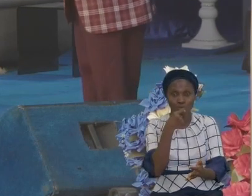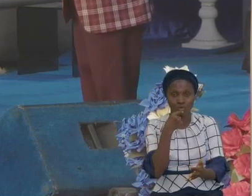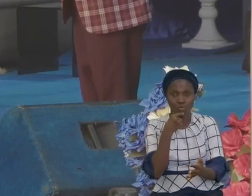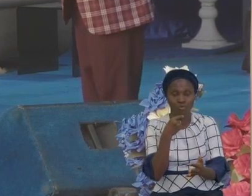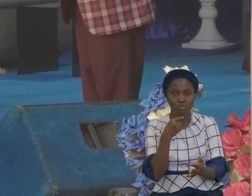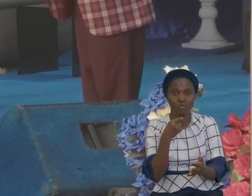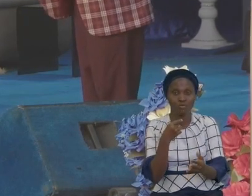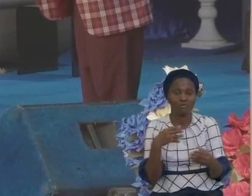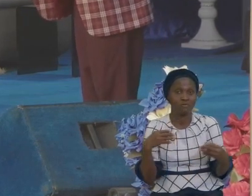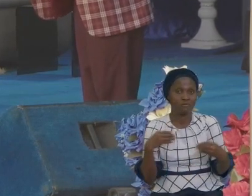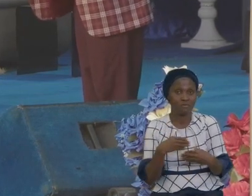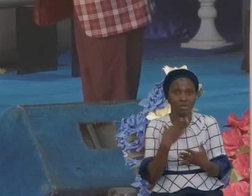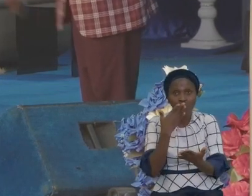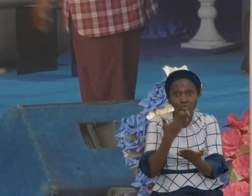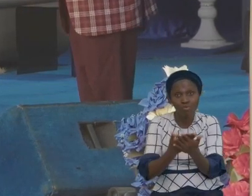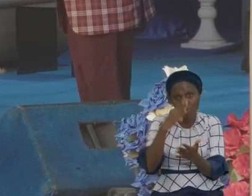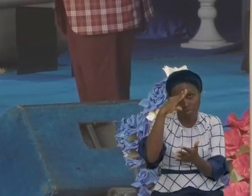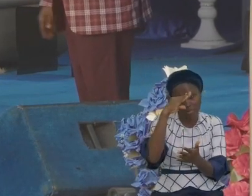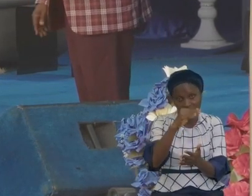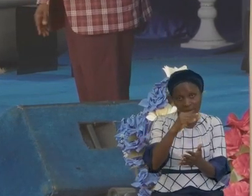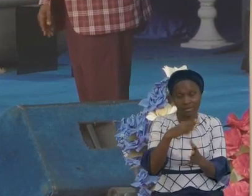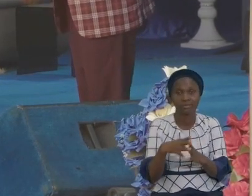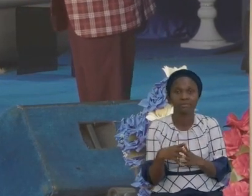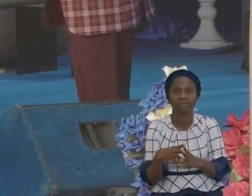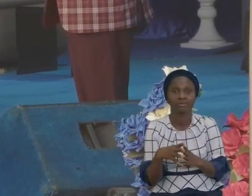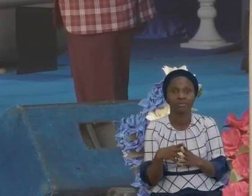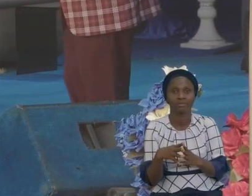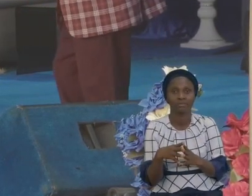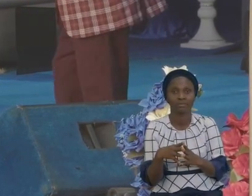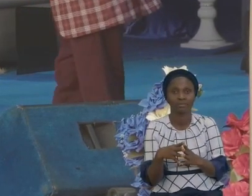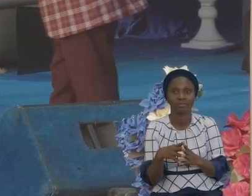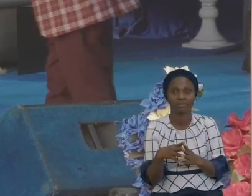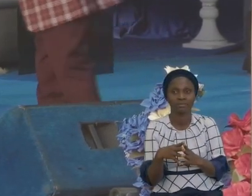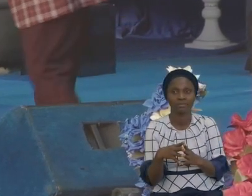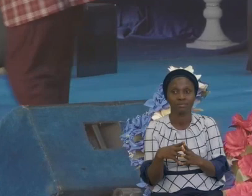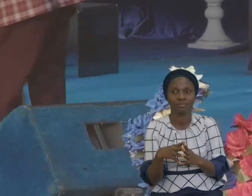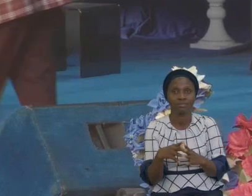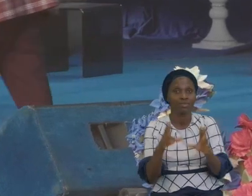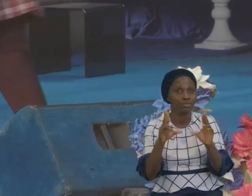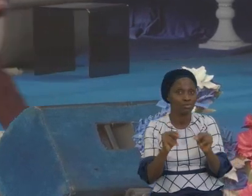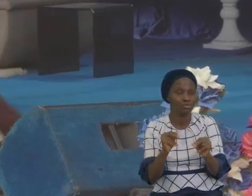Though fools shall not err therein."